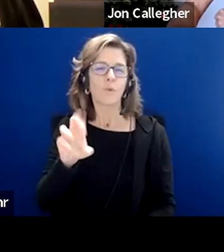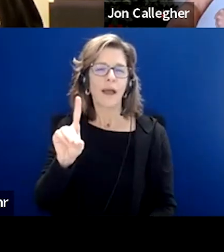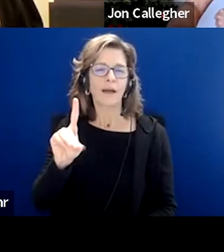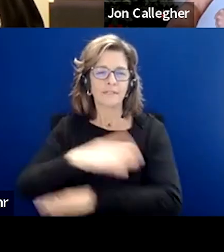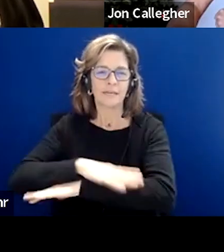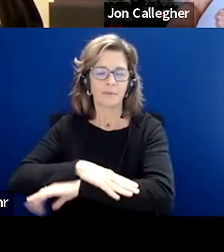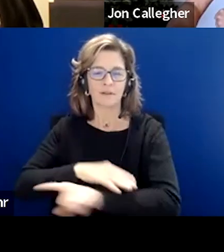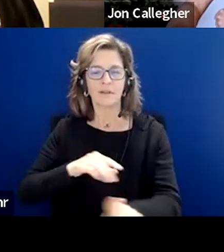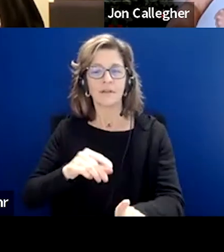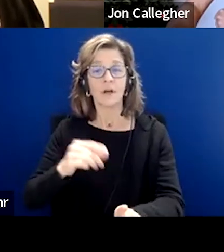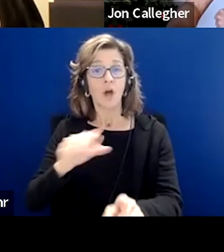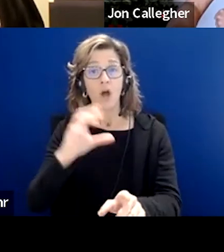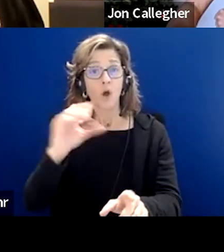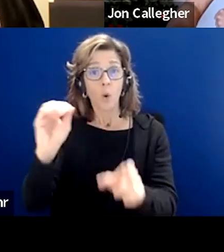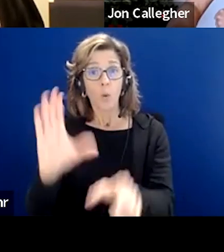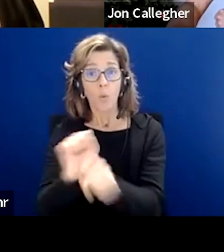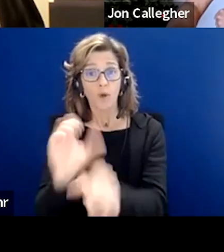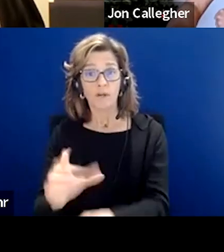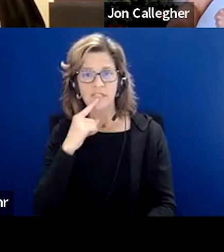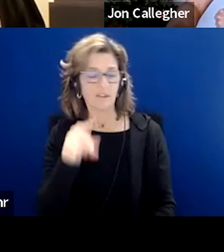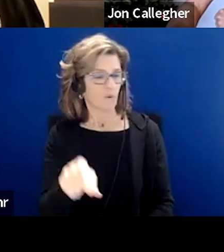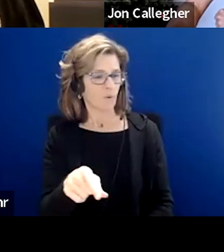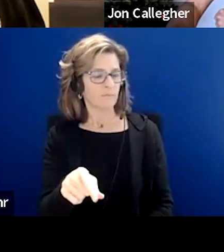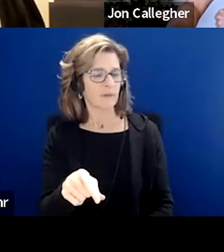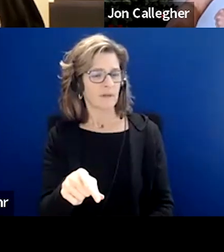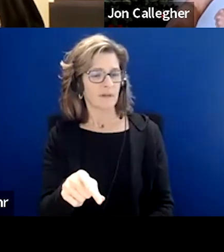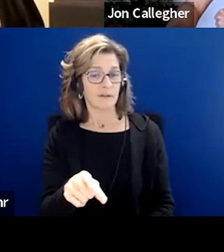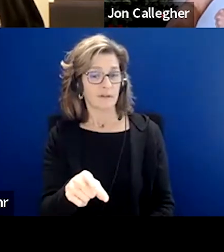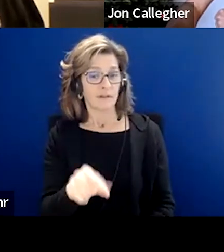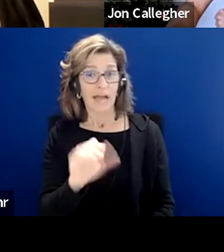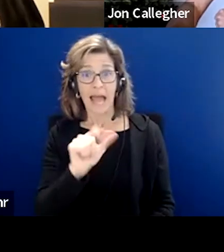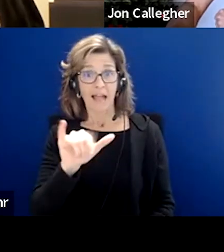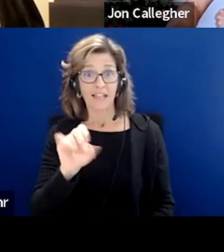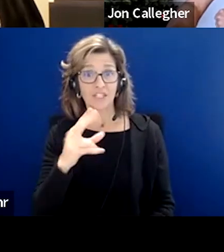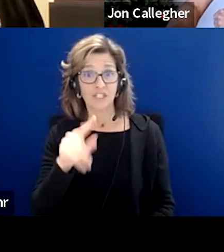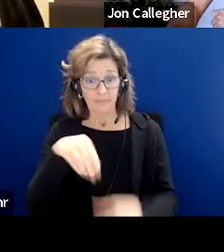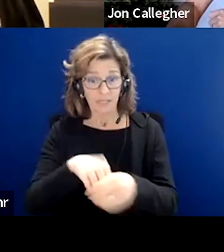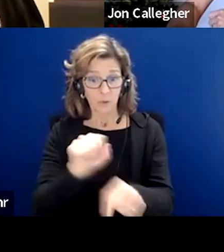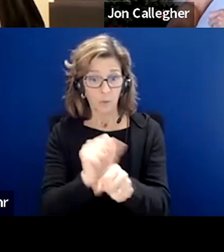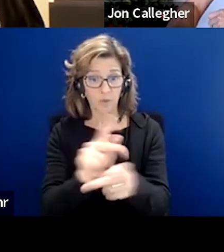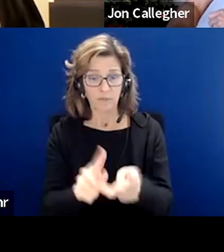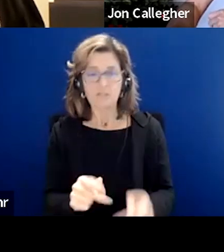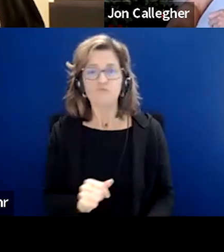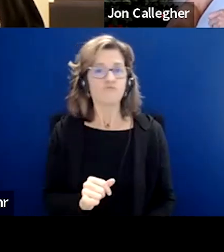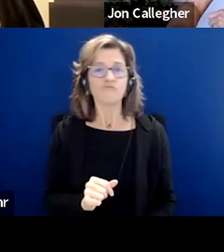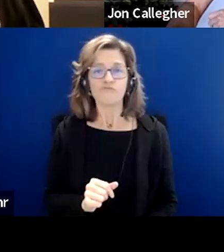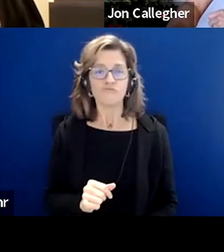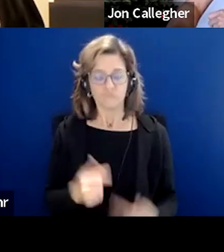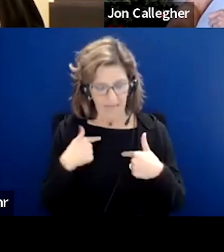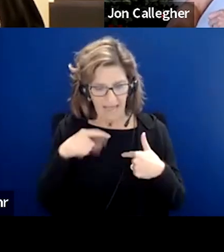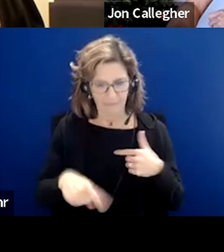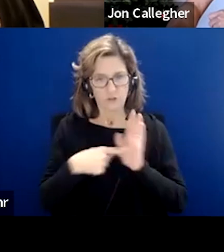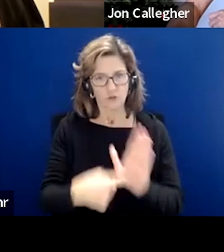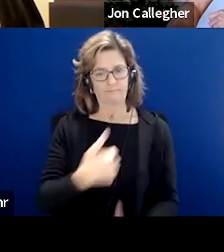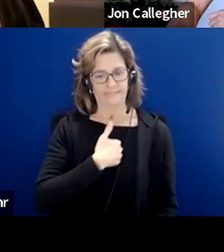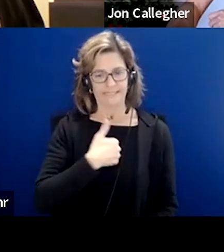is no place for allyship in the workplace, right? I, as a person with a permanent disability, have to demonstrate that I can do my job on my own.